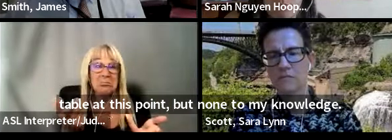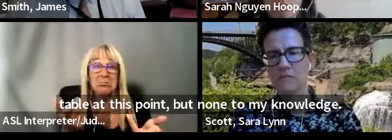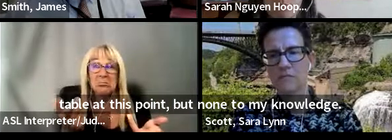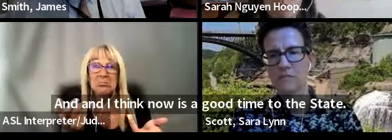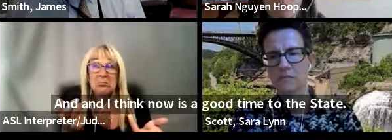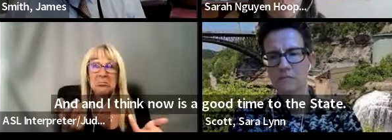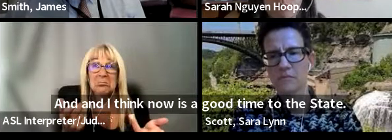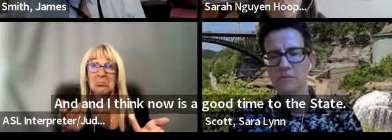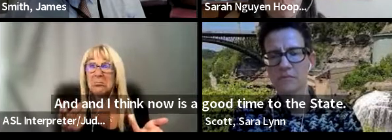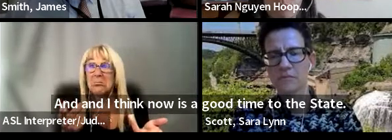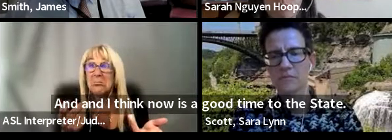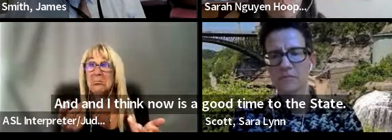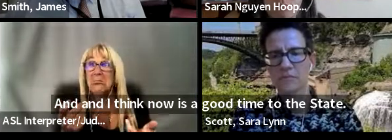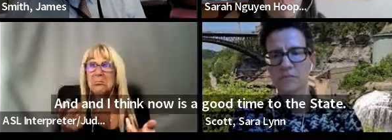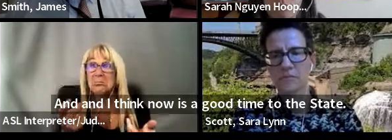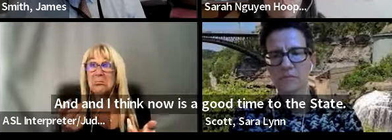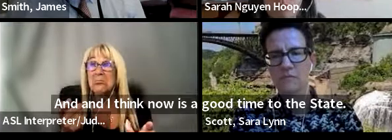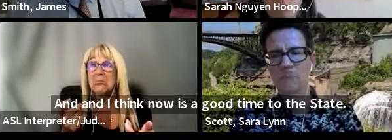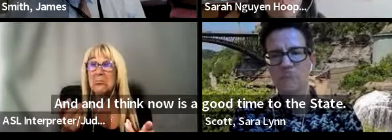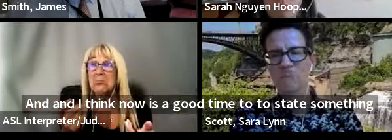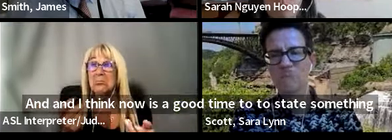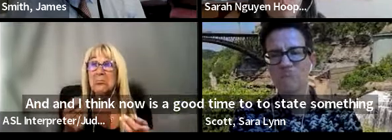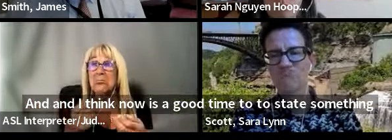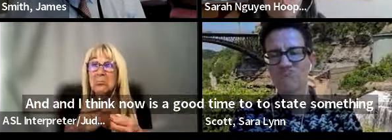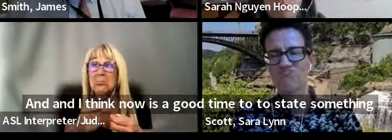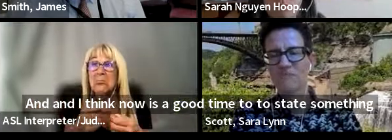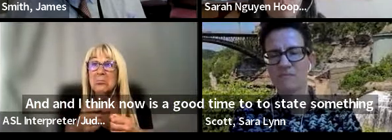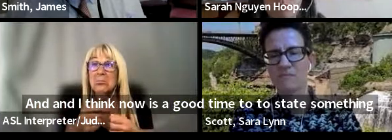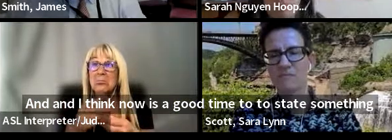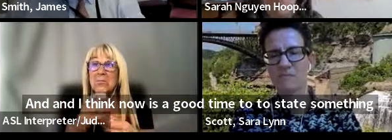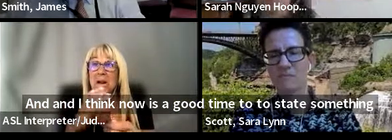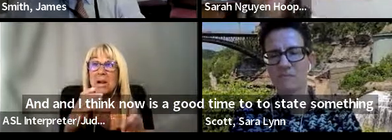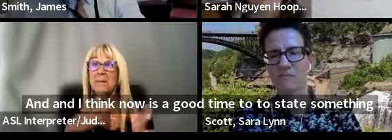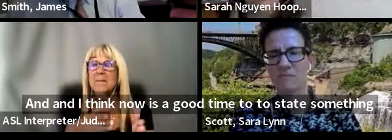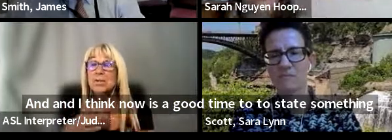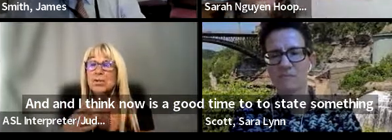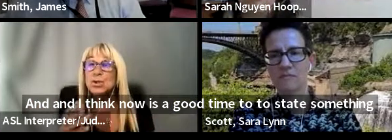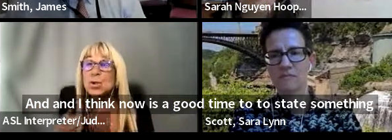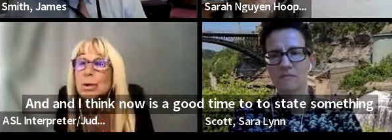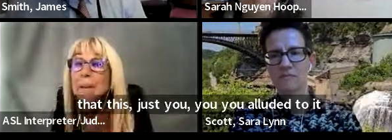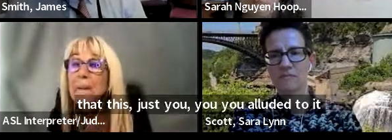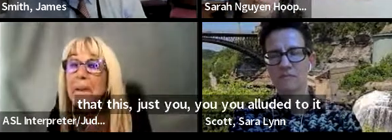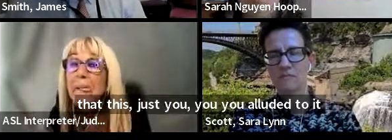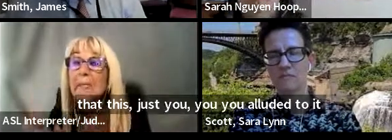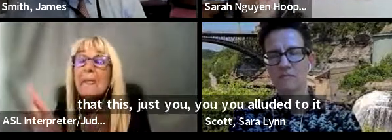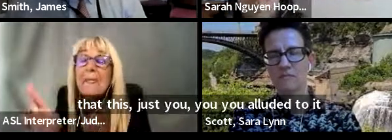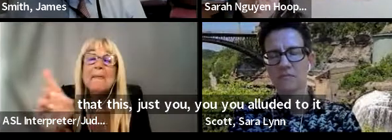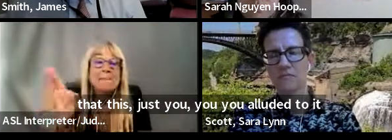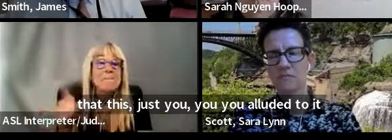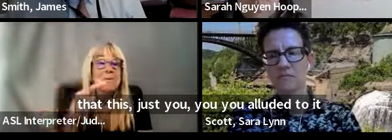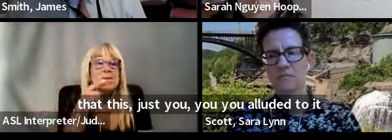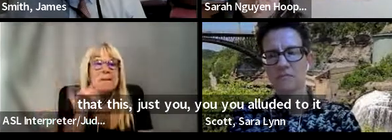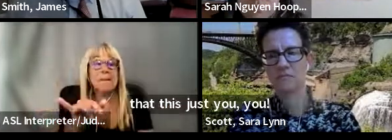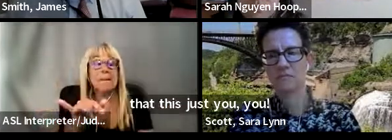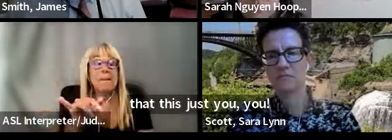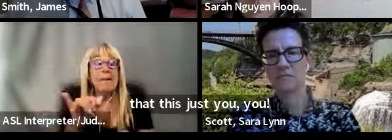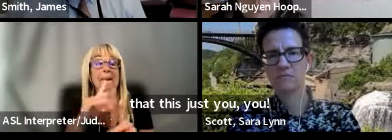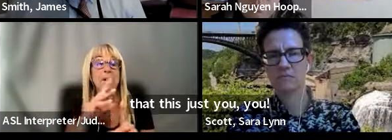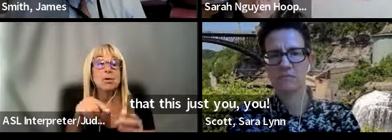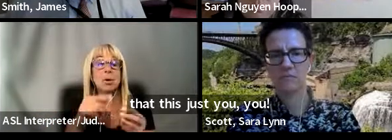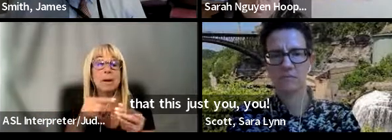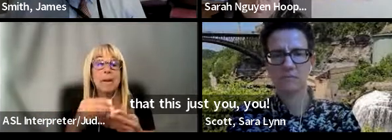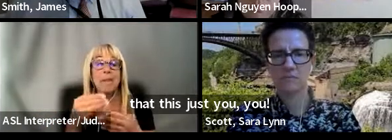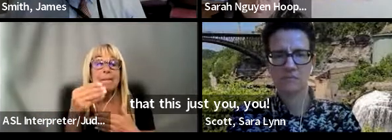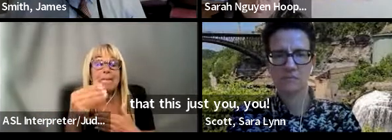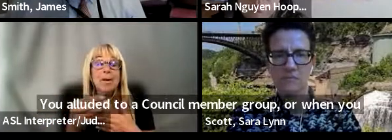state something that this just you alluded to it, Councilmember Gruber, when you talked about the purchase